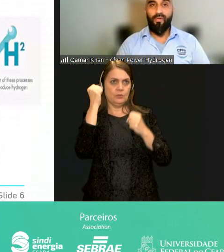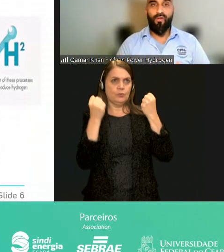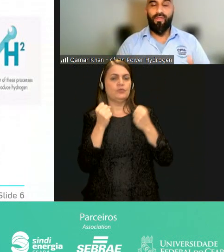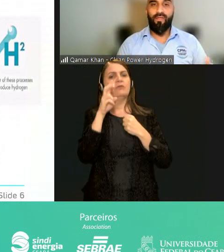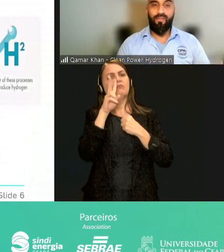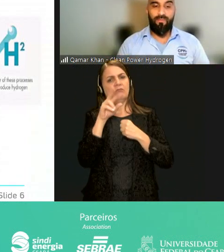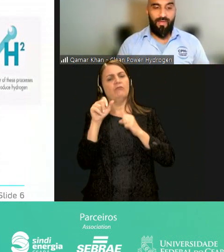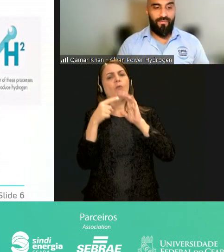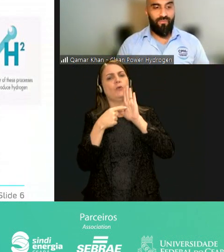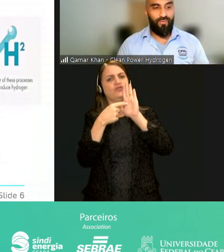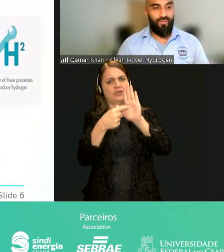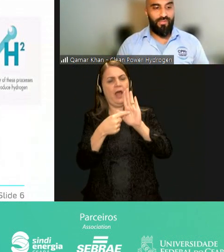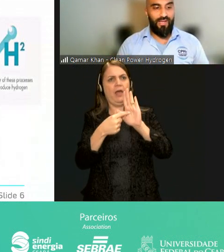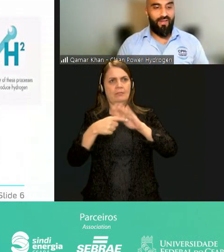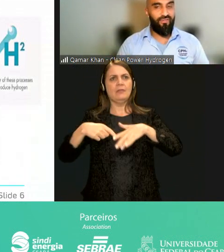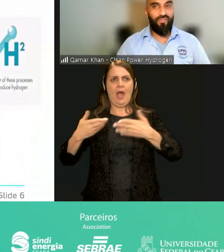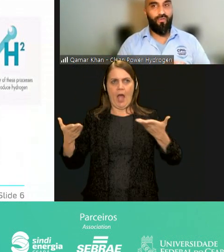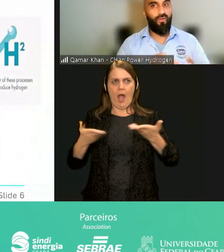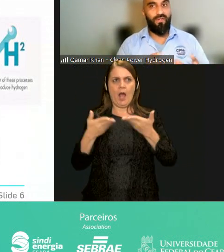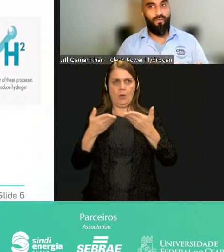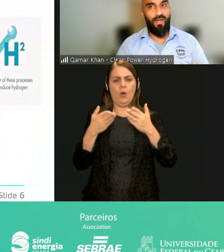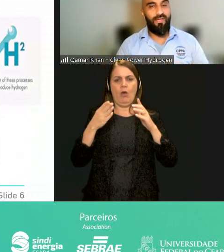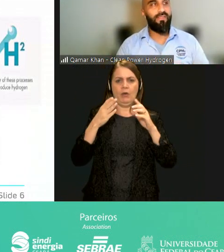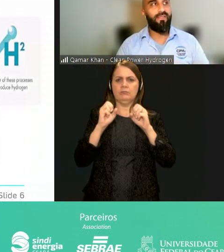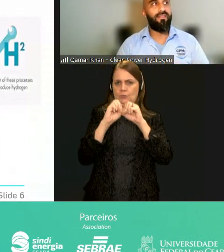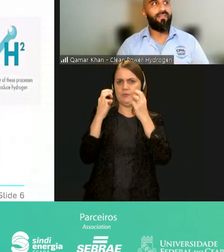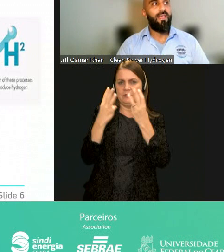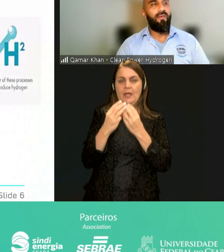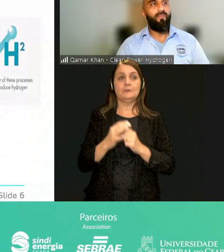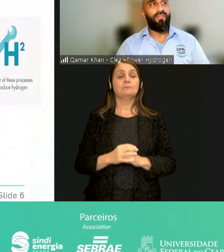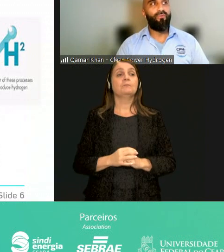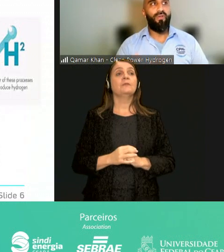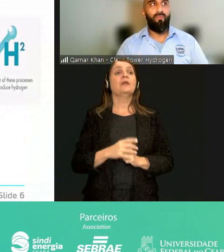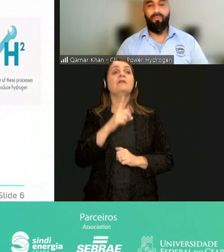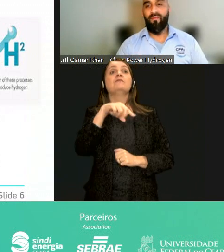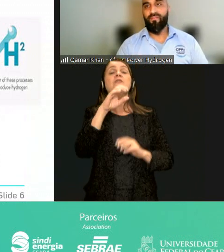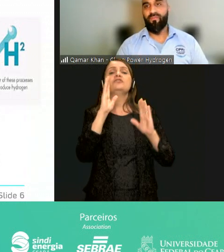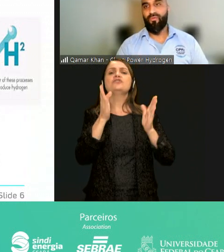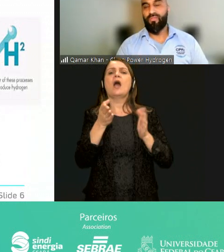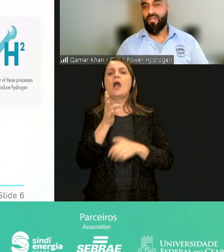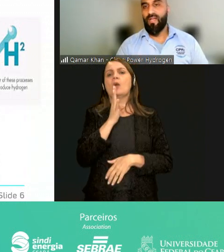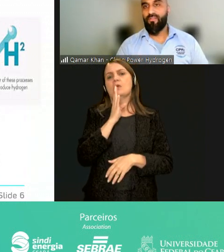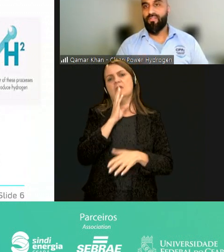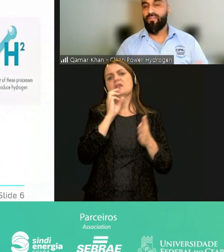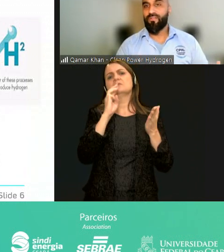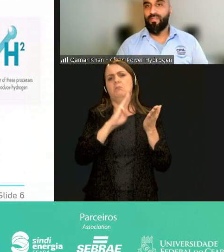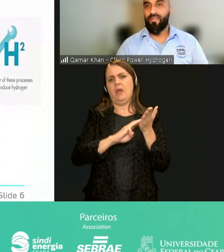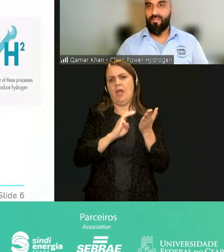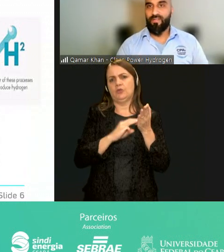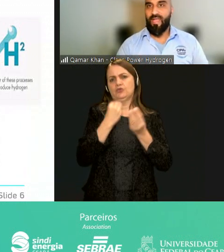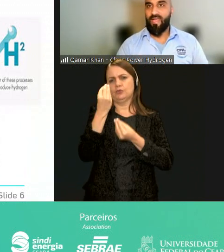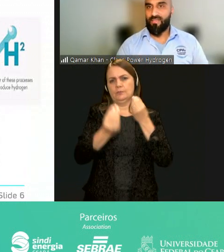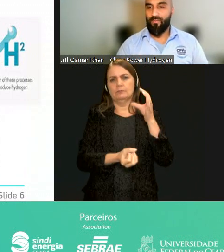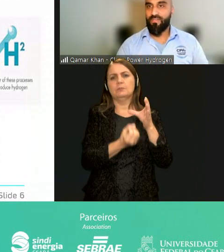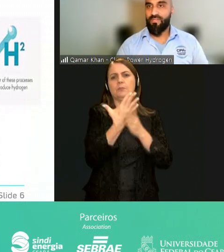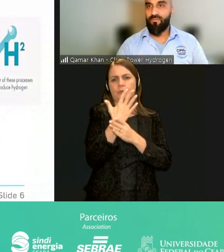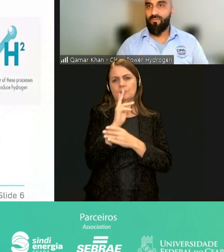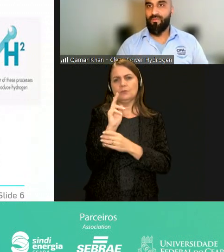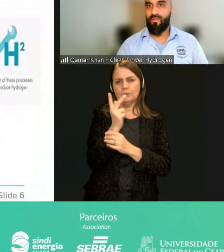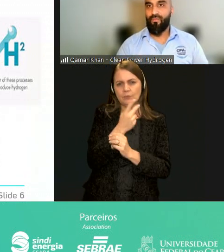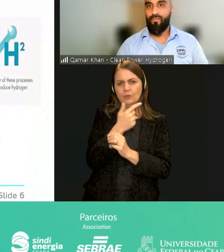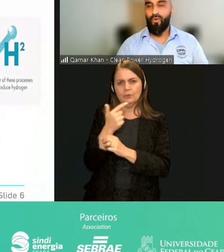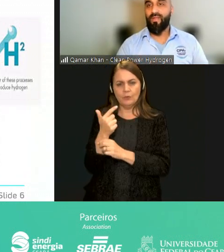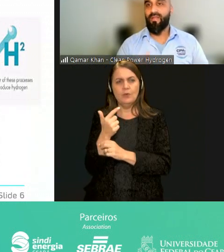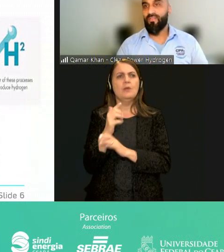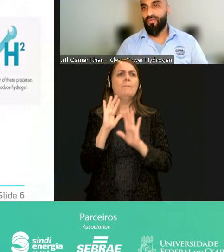probably know the methods of producing hydrogen, so I won't dwell into this. But the two common methods of producing hydrogen is SMR, steam